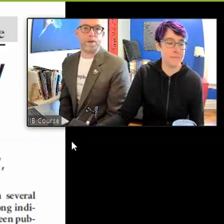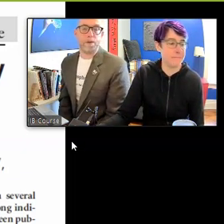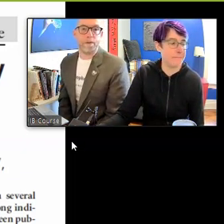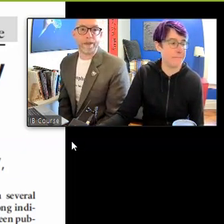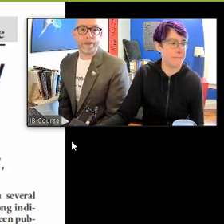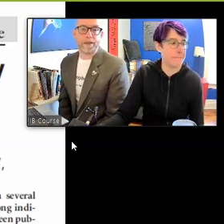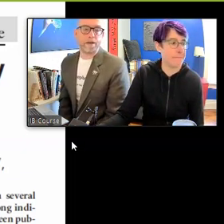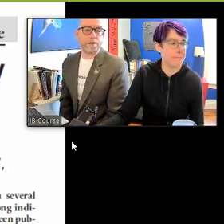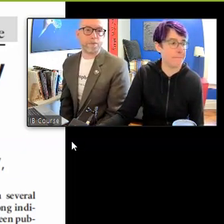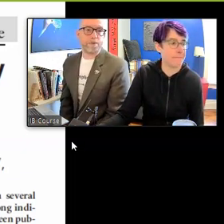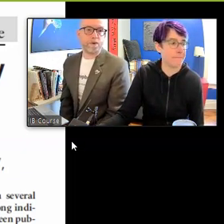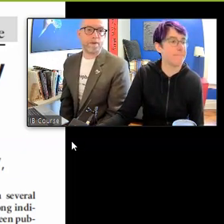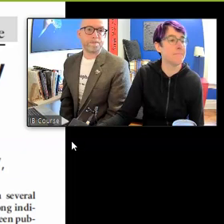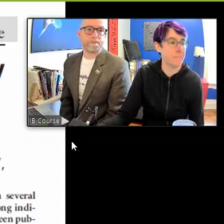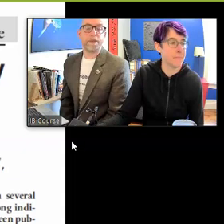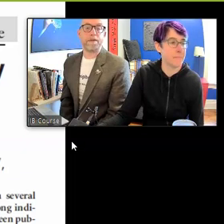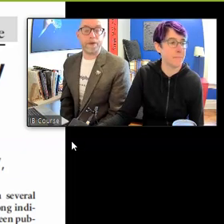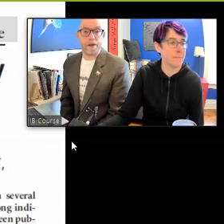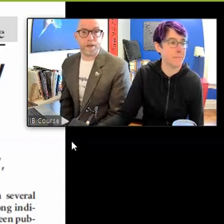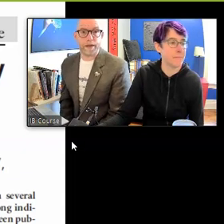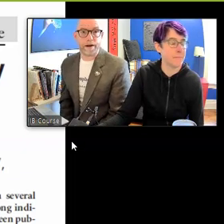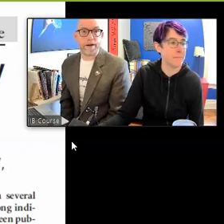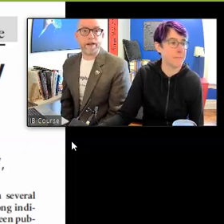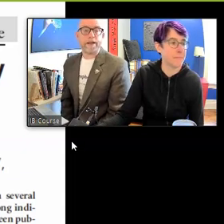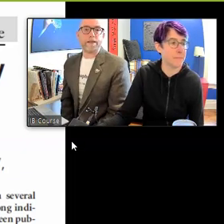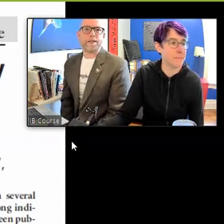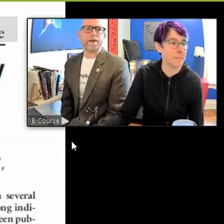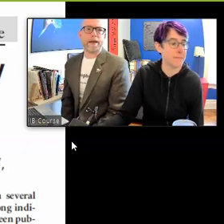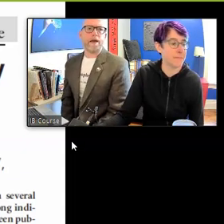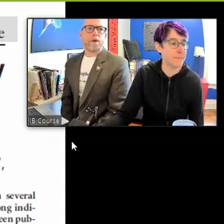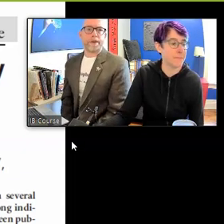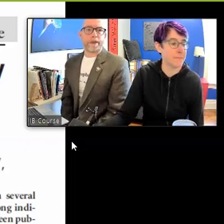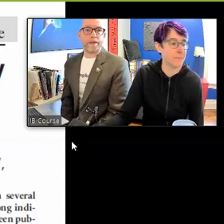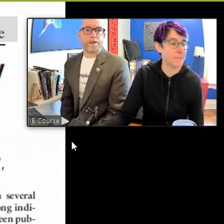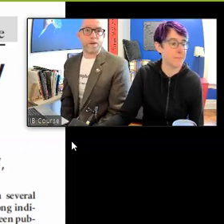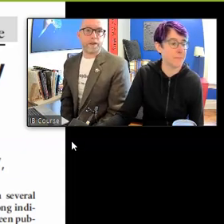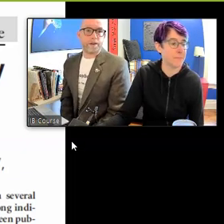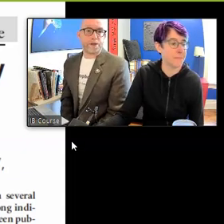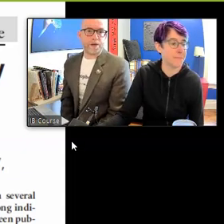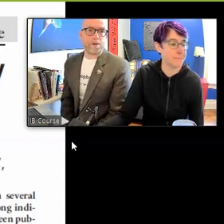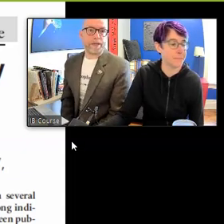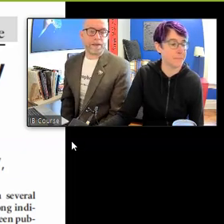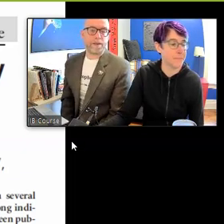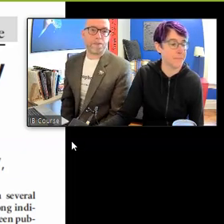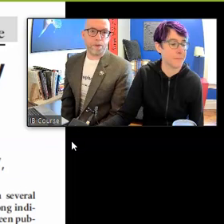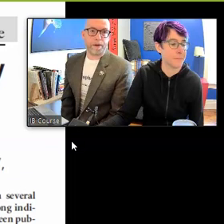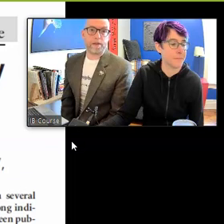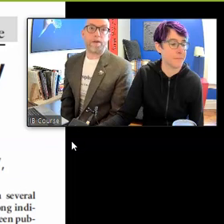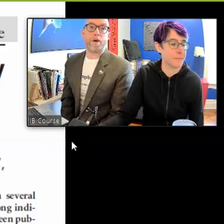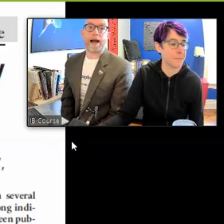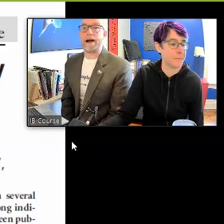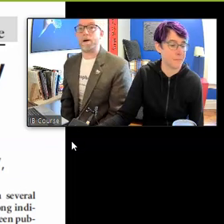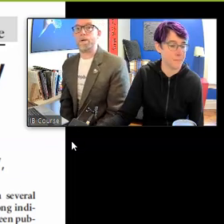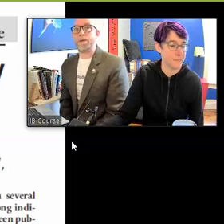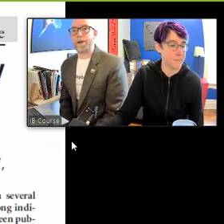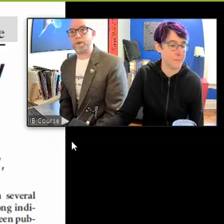new tool that they couldn't do before. But the functional carrot is to say, okay, within this nuclear genome is the blueprint